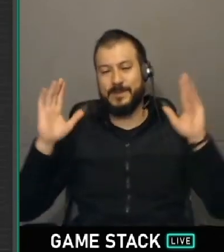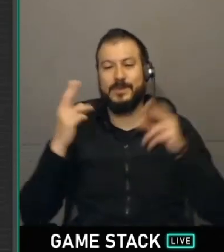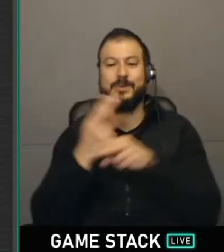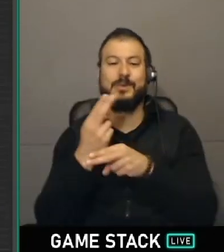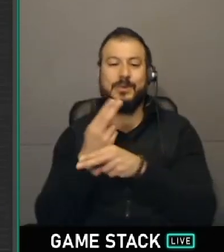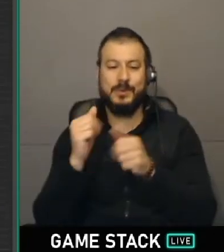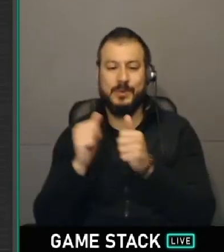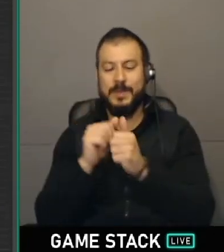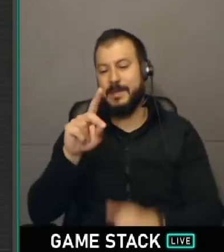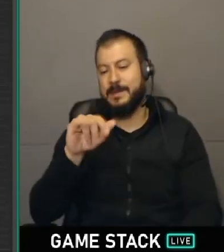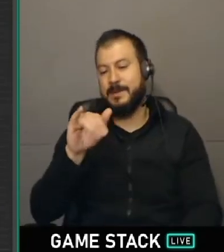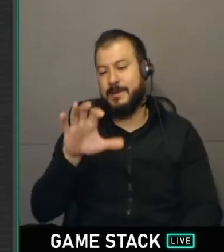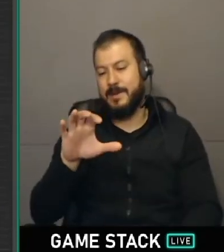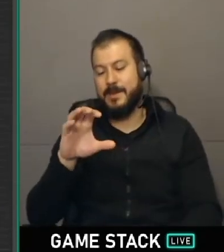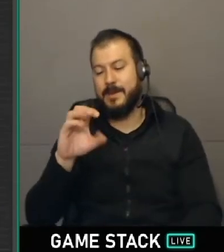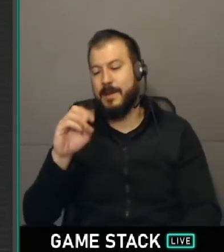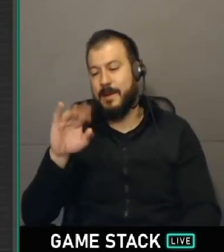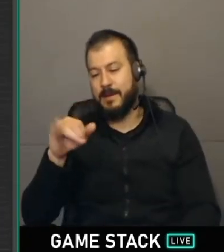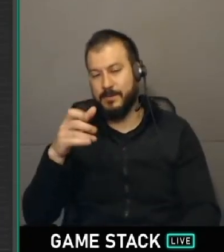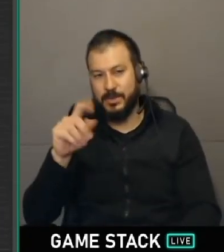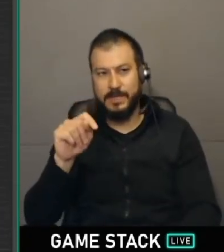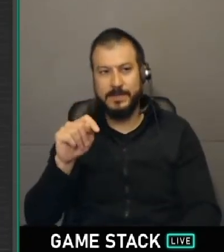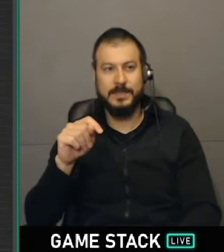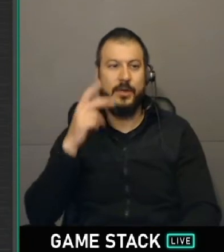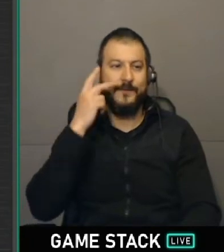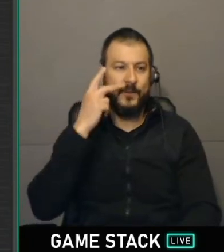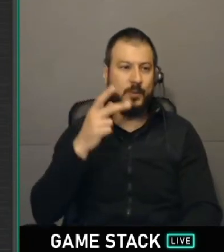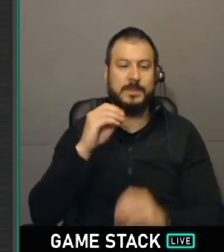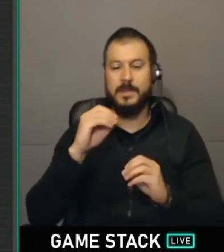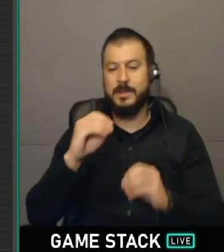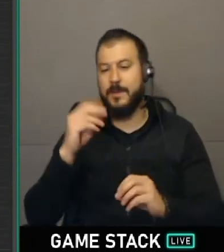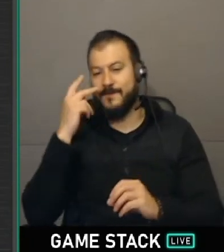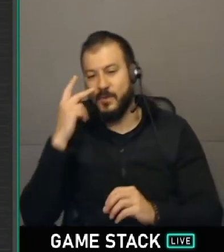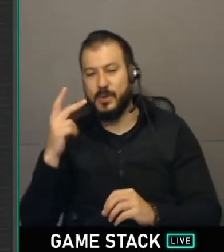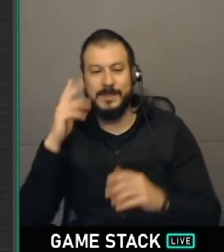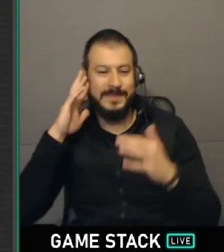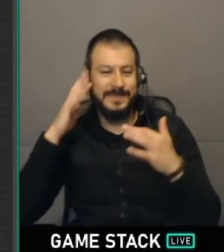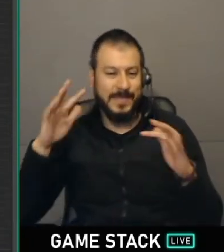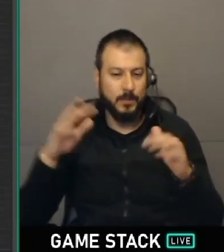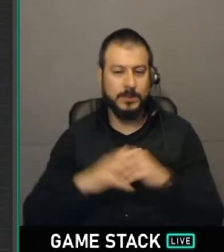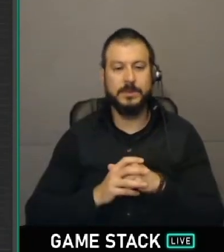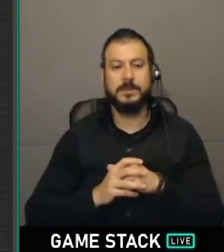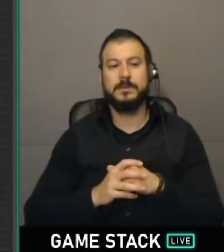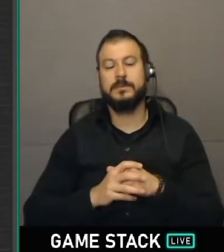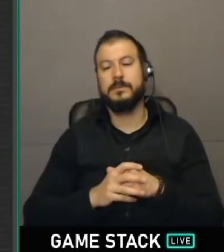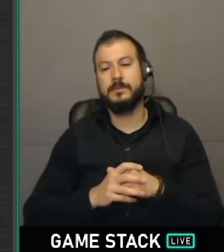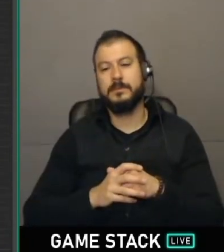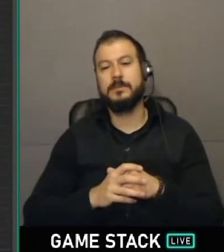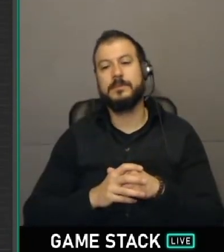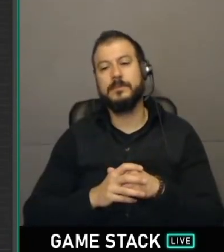objects, virtualized and non-virtualized sounds, and